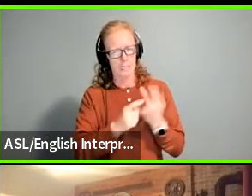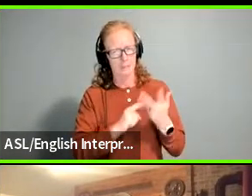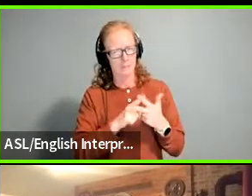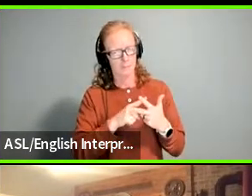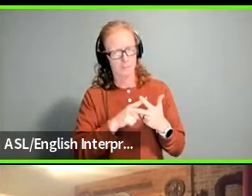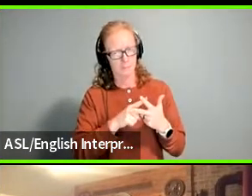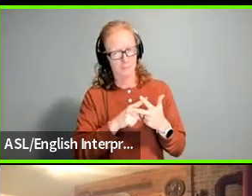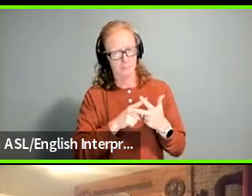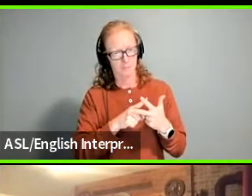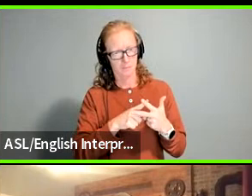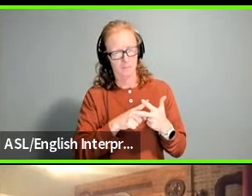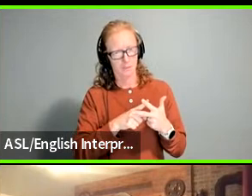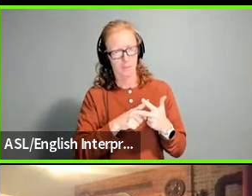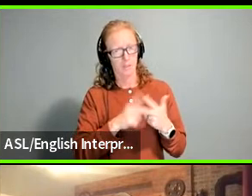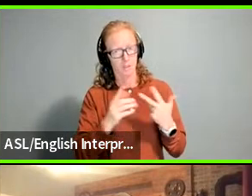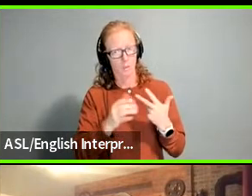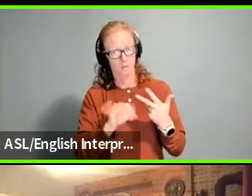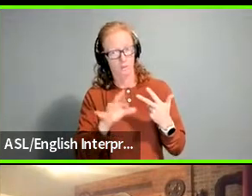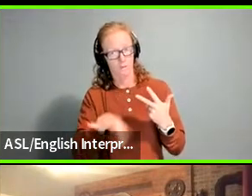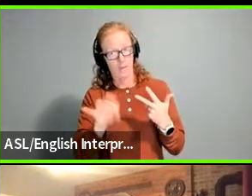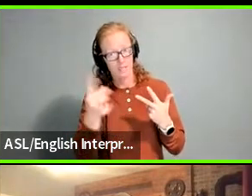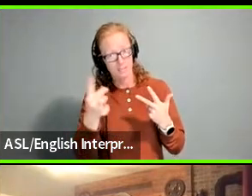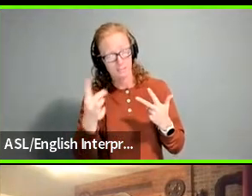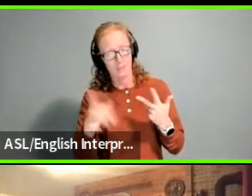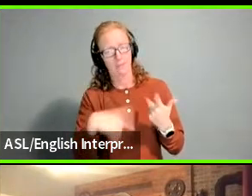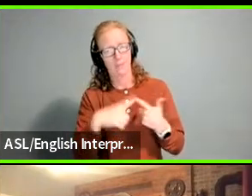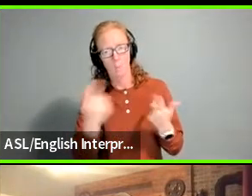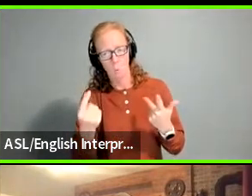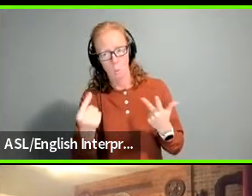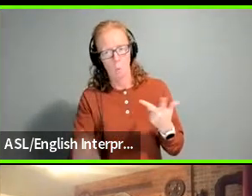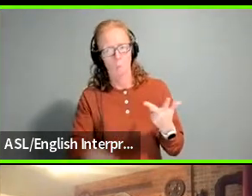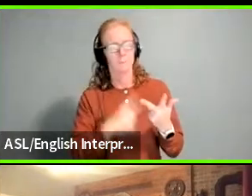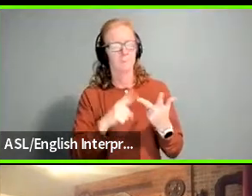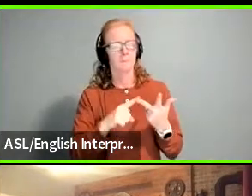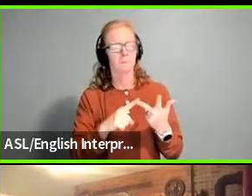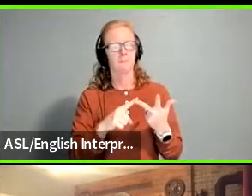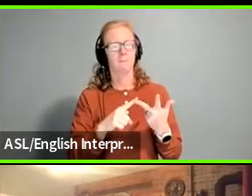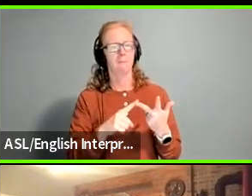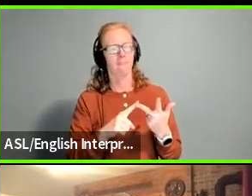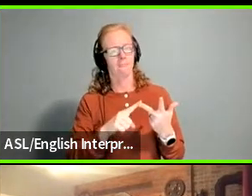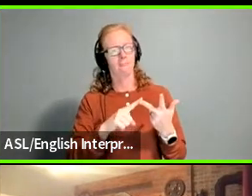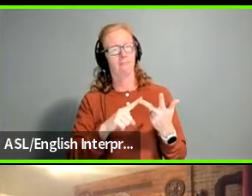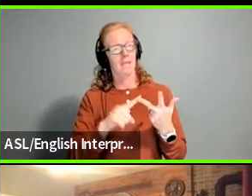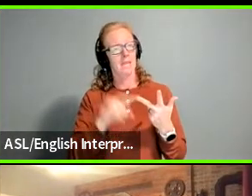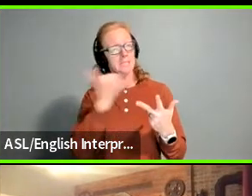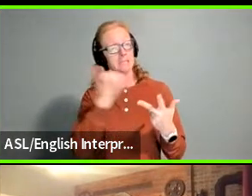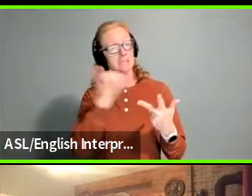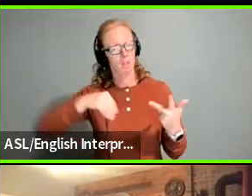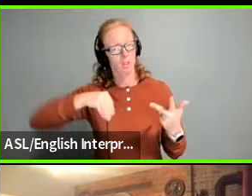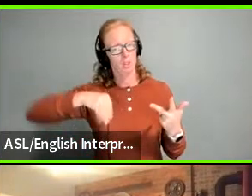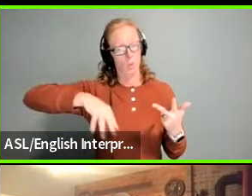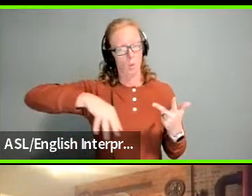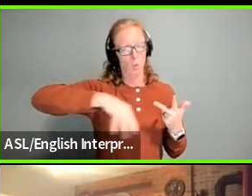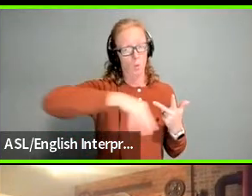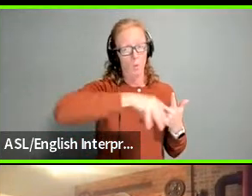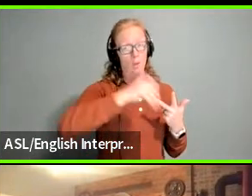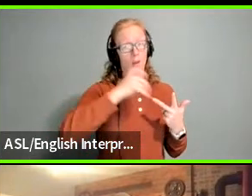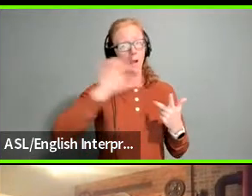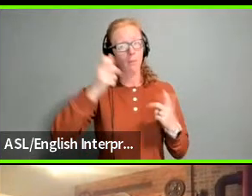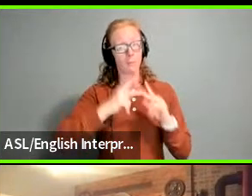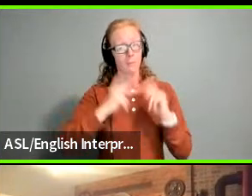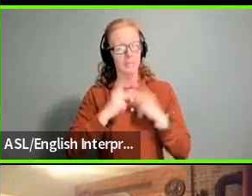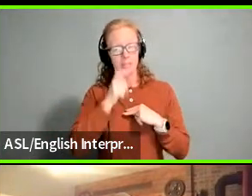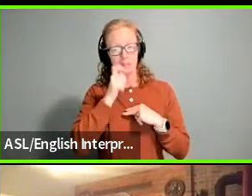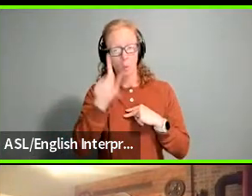Wondering what the plan is for items found. And then will a similar survey take place anywhere